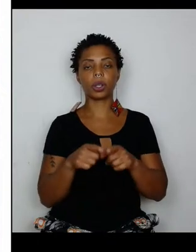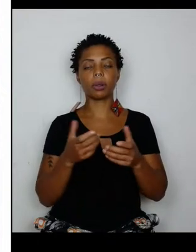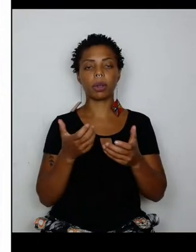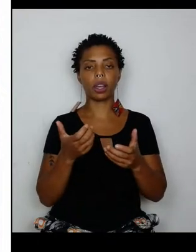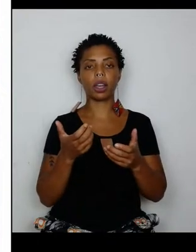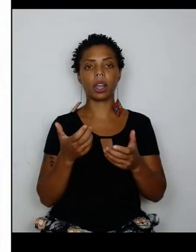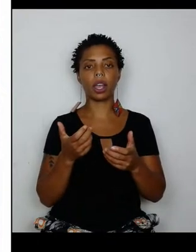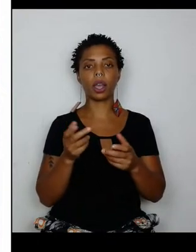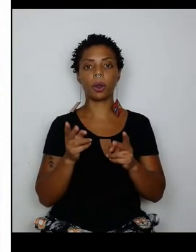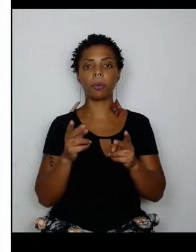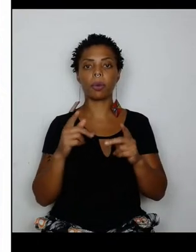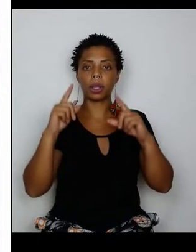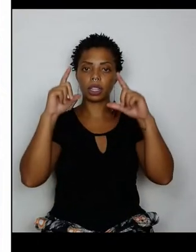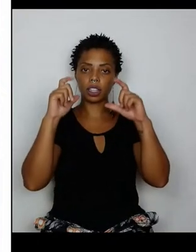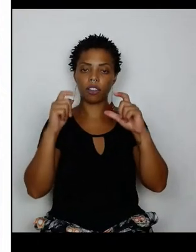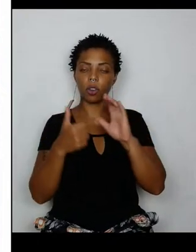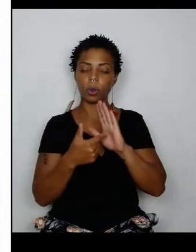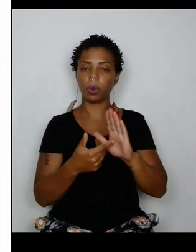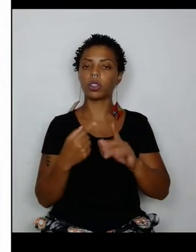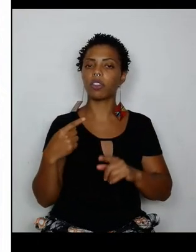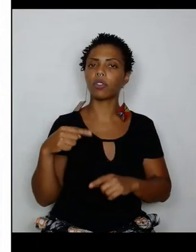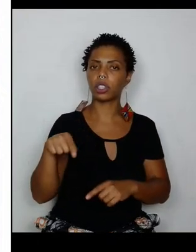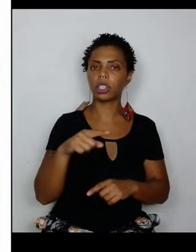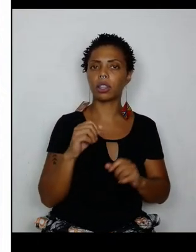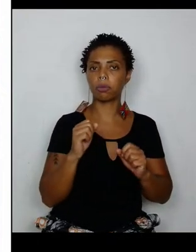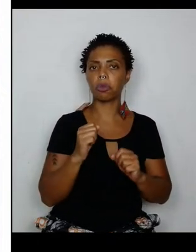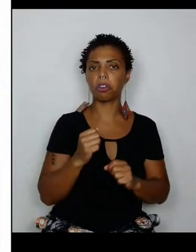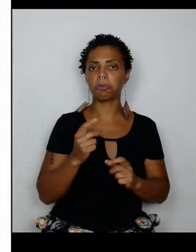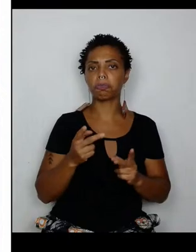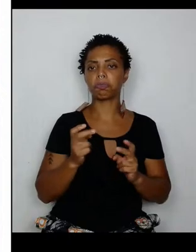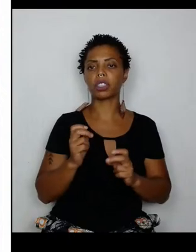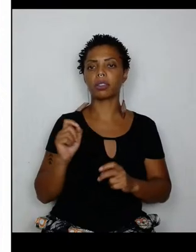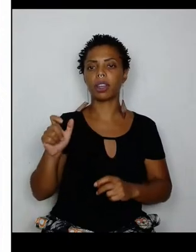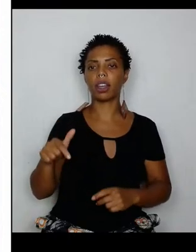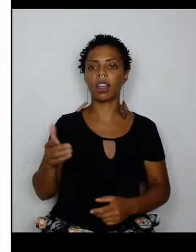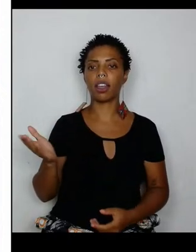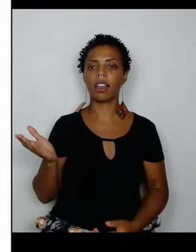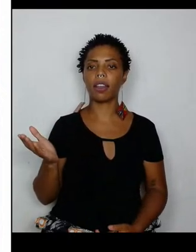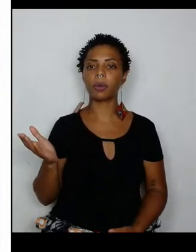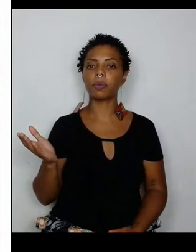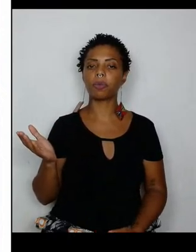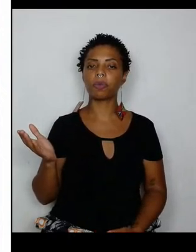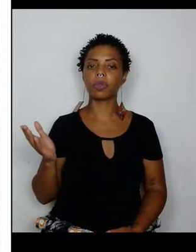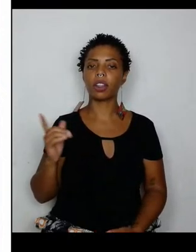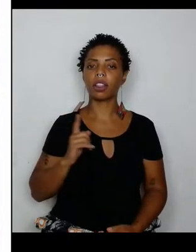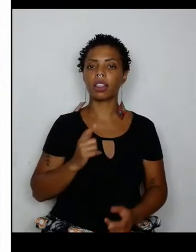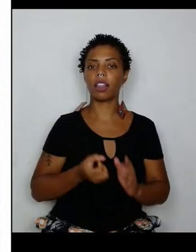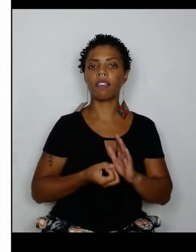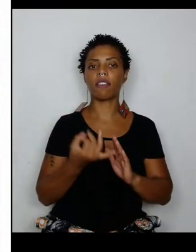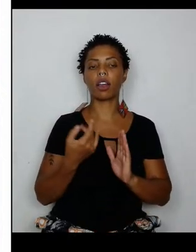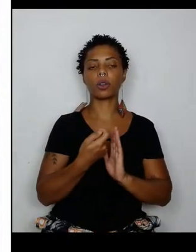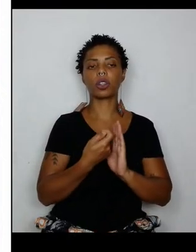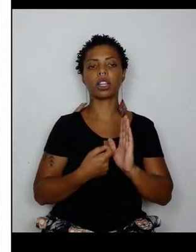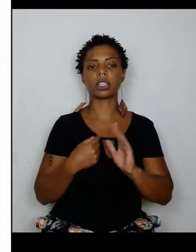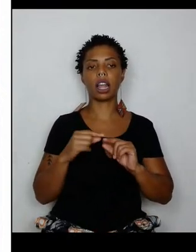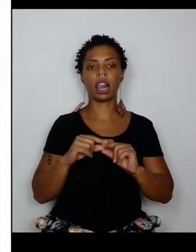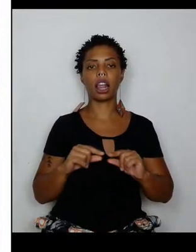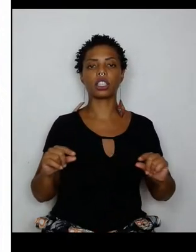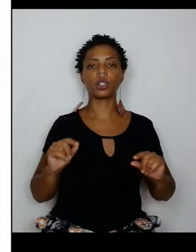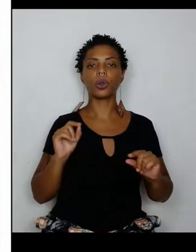recognize it as it has been reproduced in various texts with the caption suggesting that as a quote photograph of te